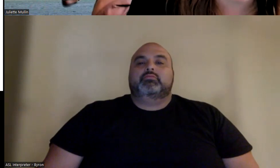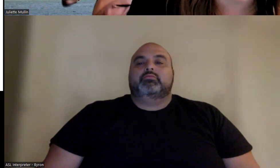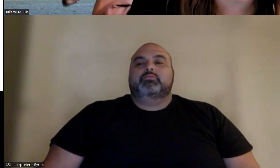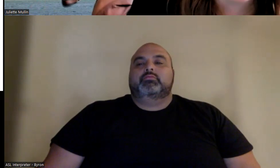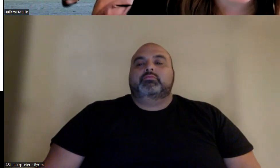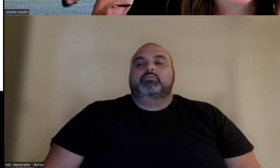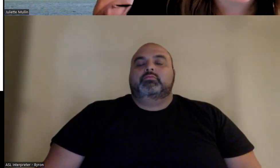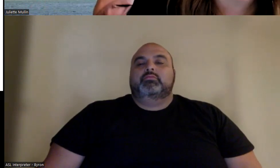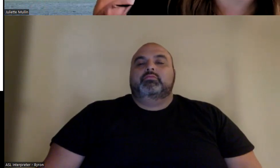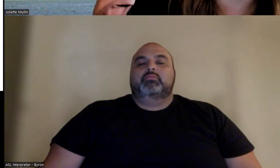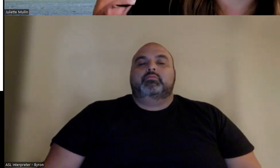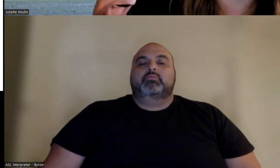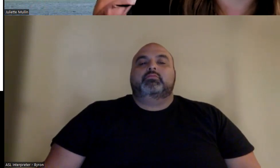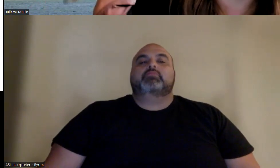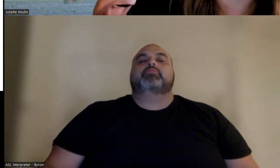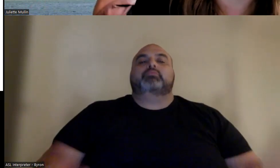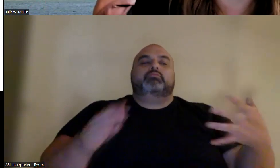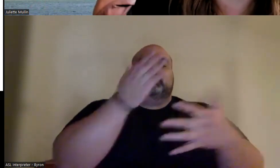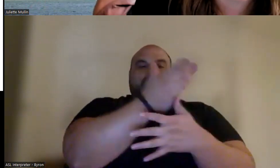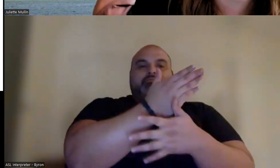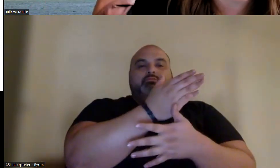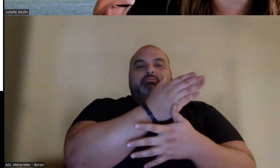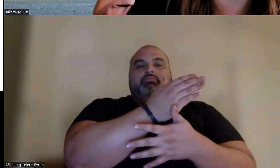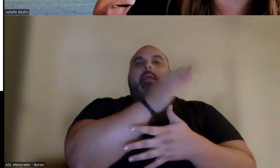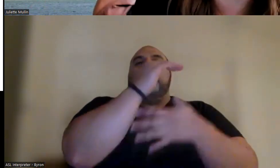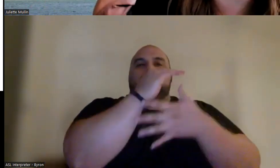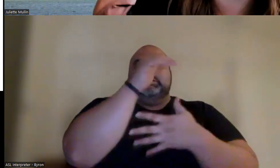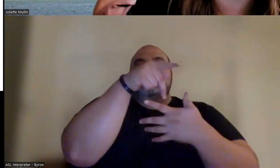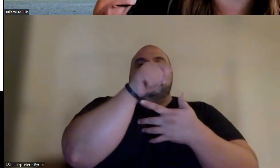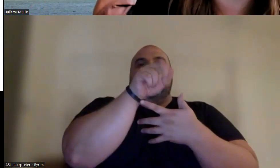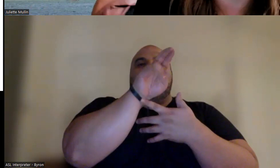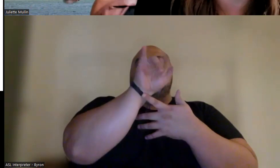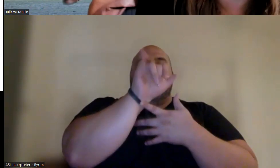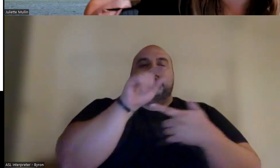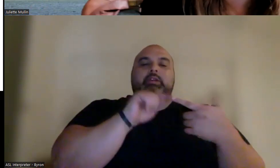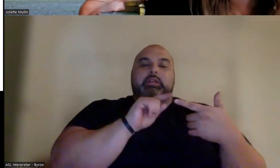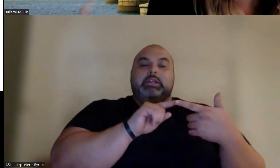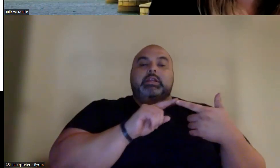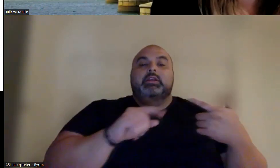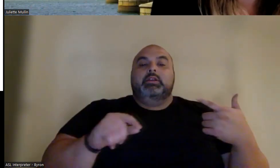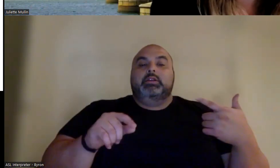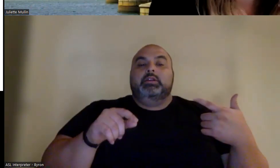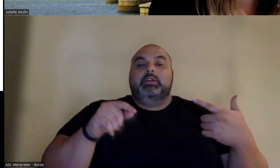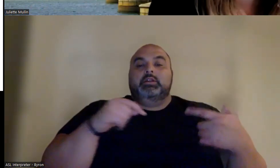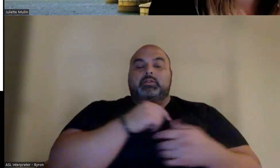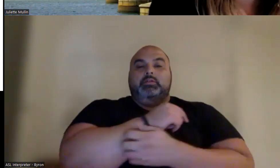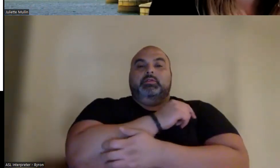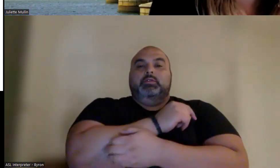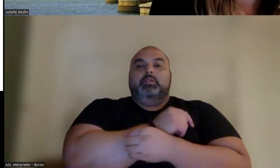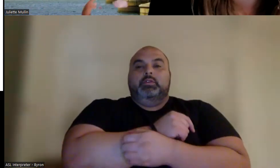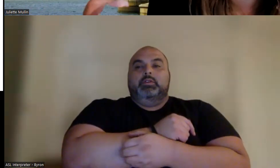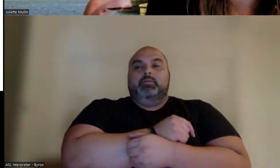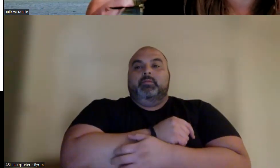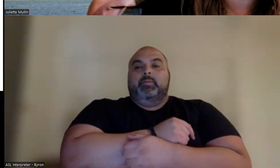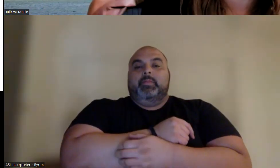On parity, this bill specifically noted that